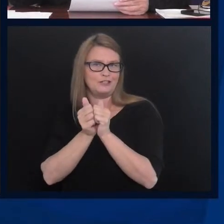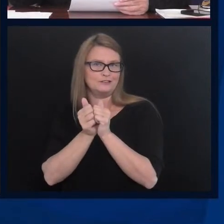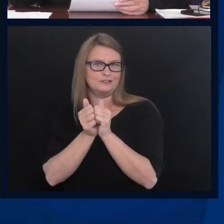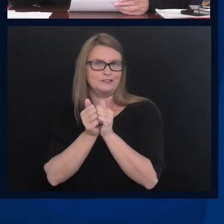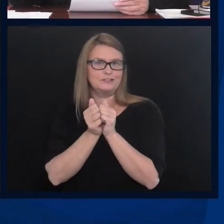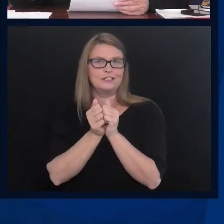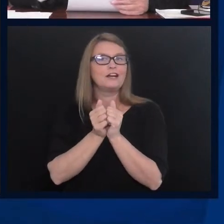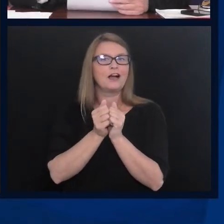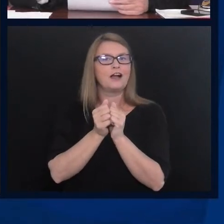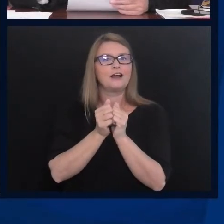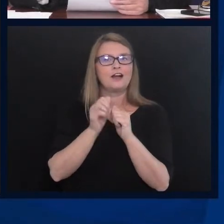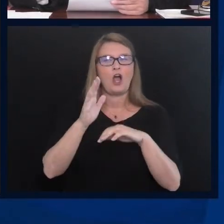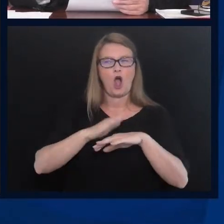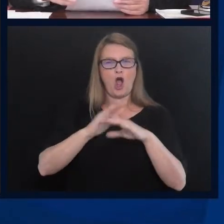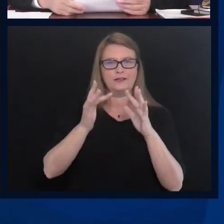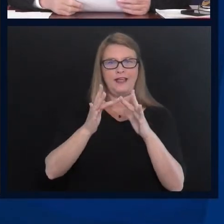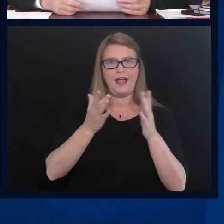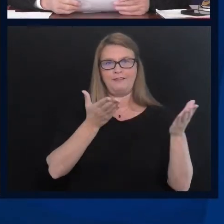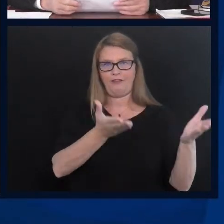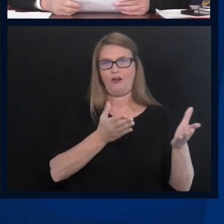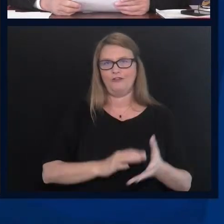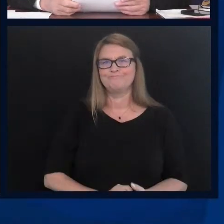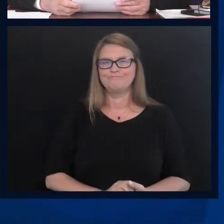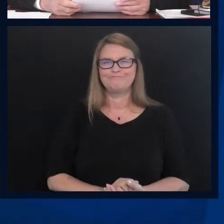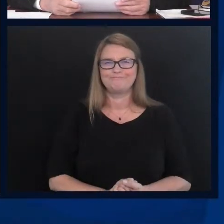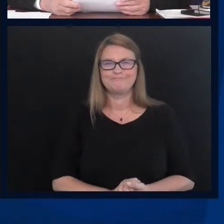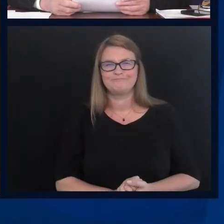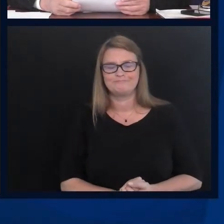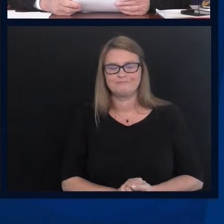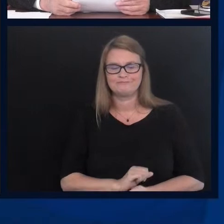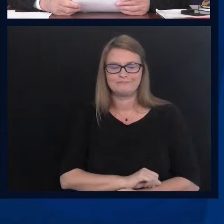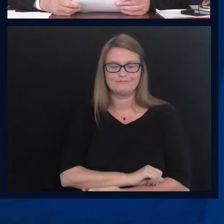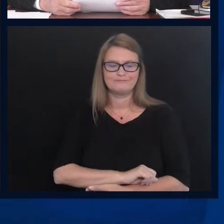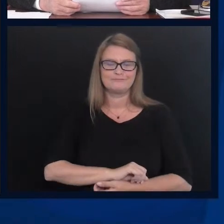up online right here.